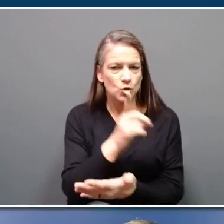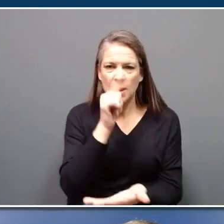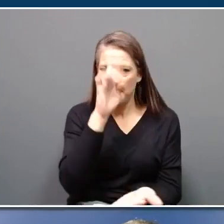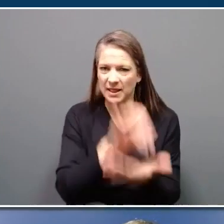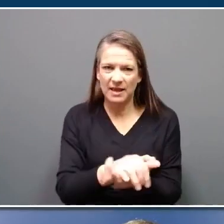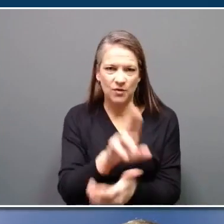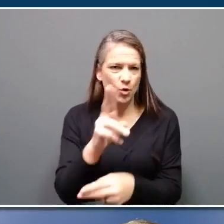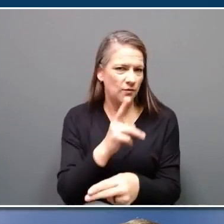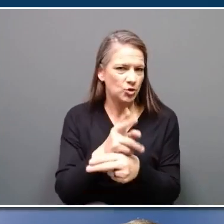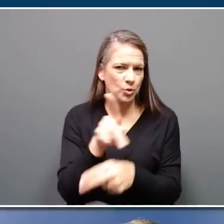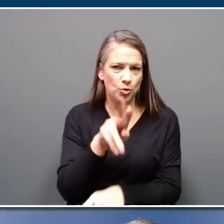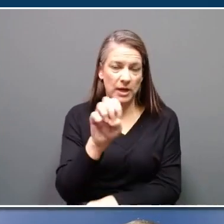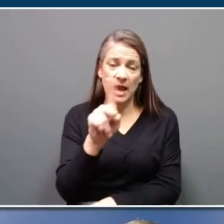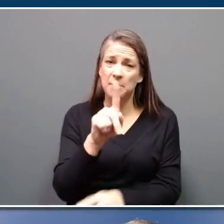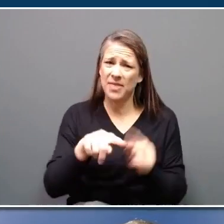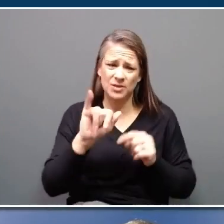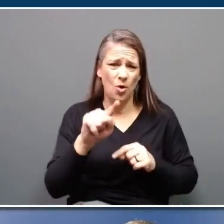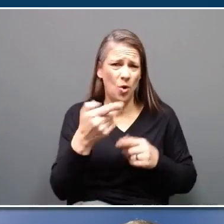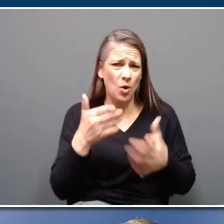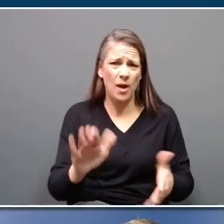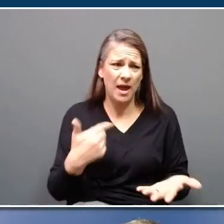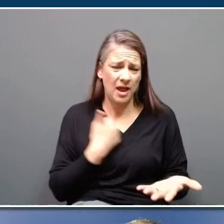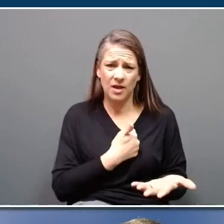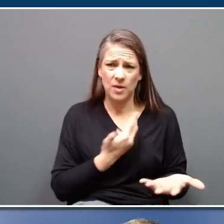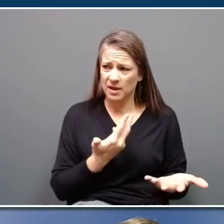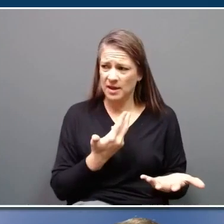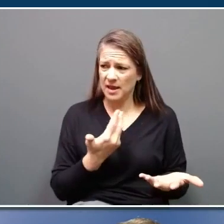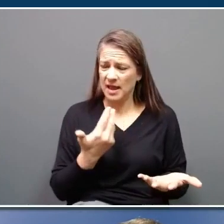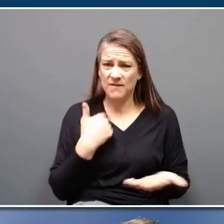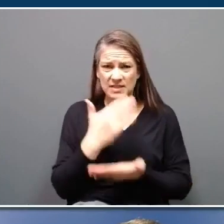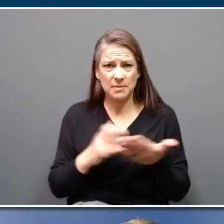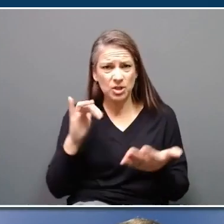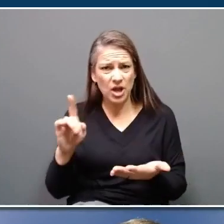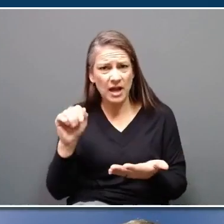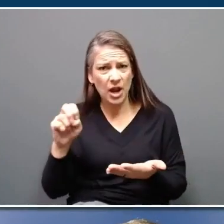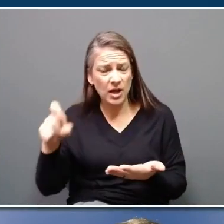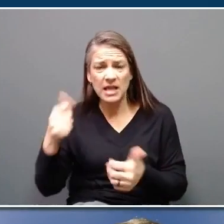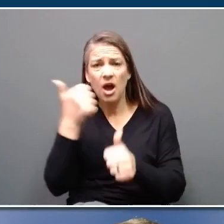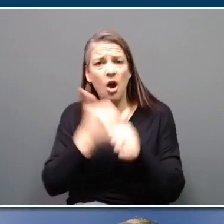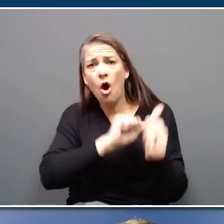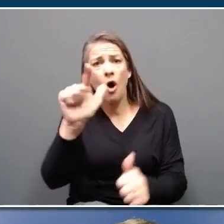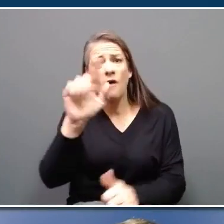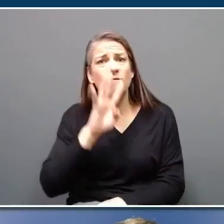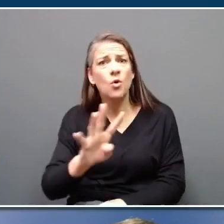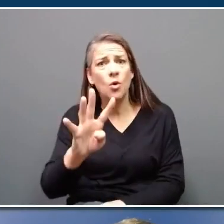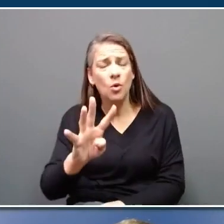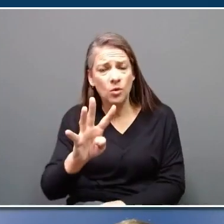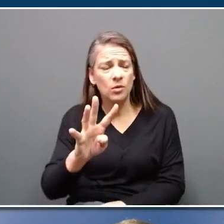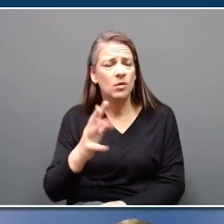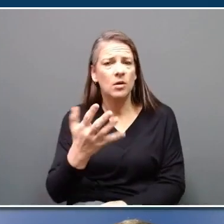way we can address 1/4 of our child care needs, every 4-year-old. It's the only way we not